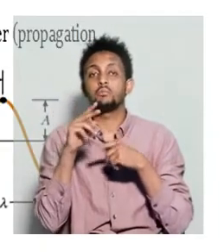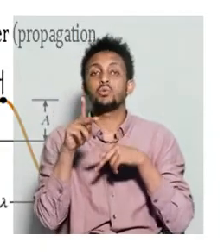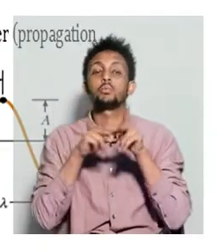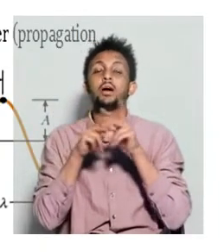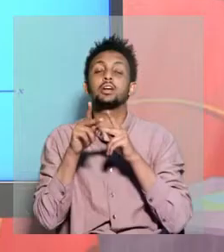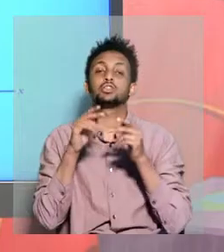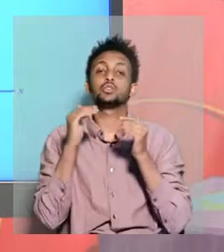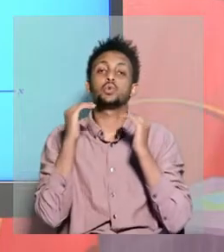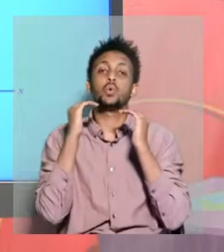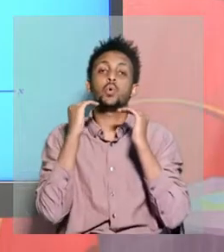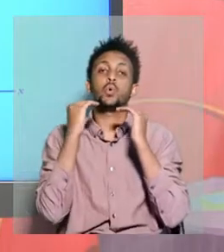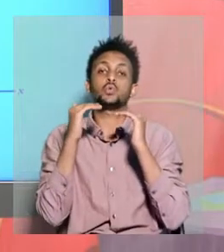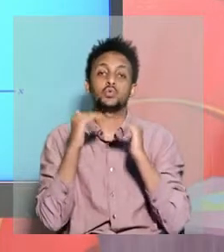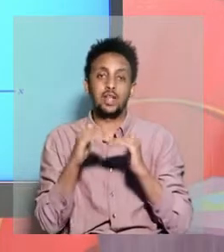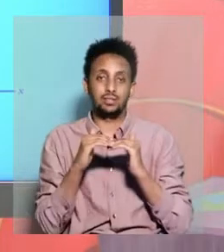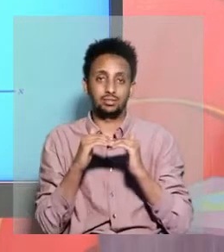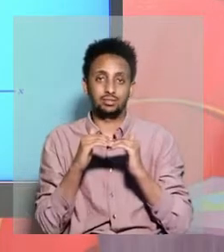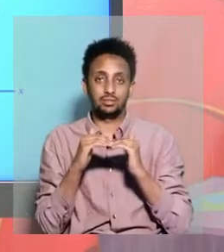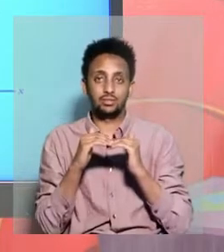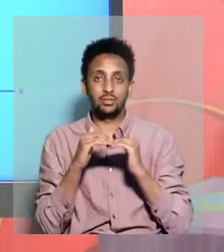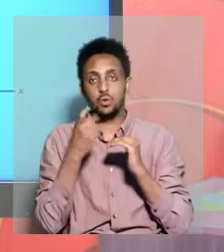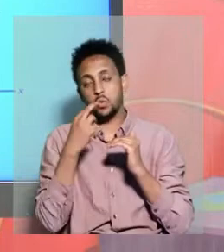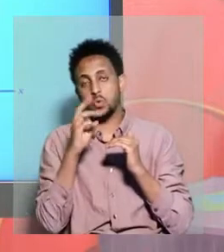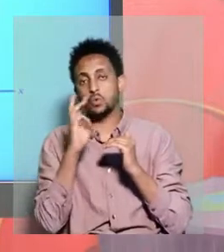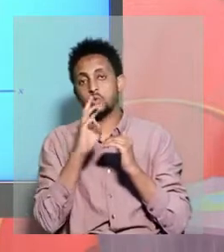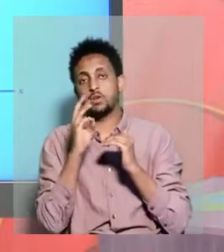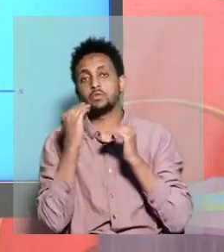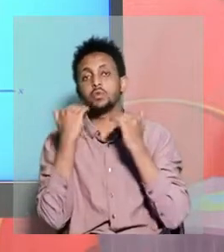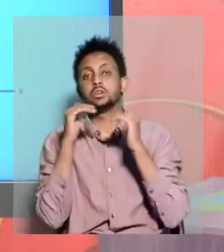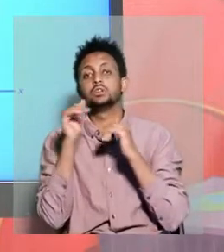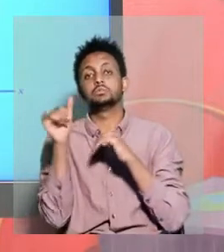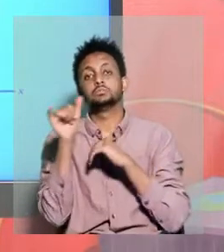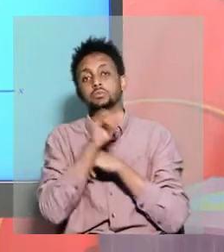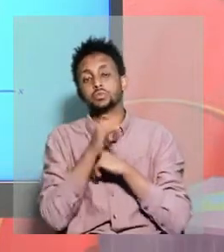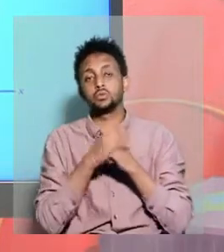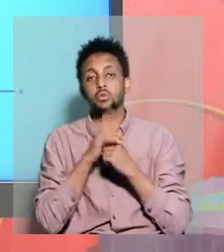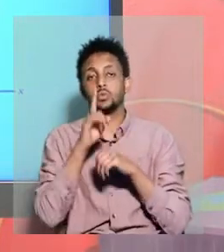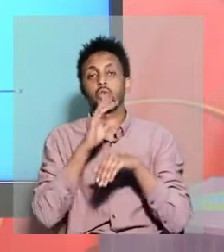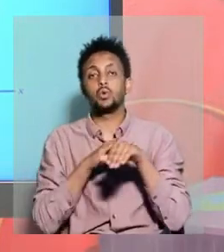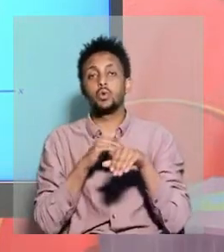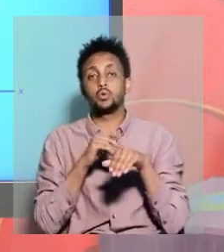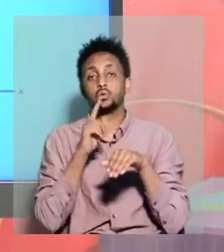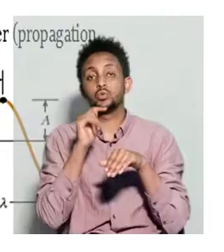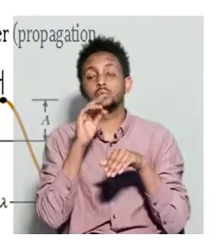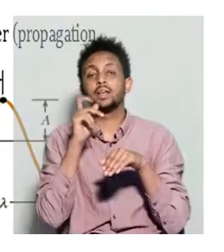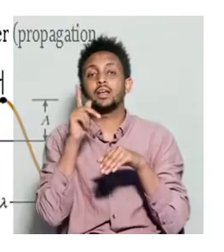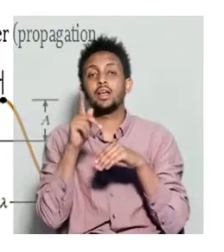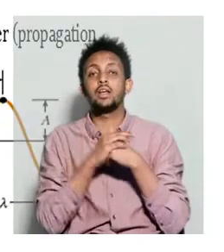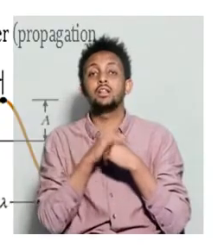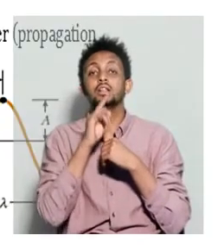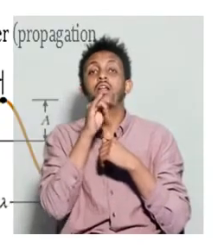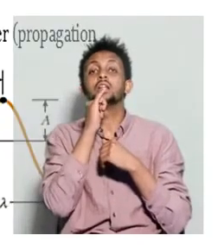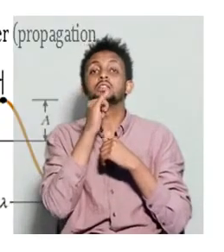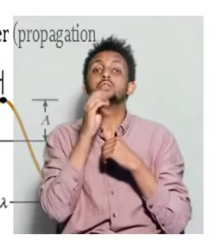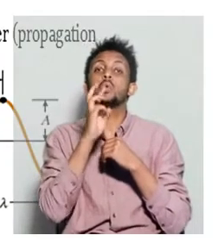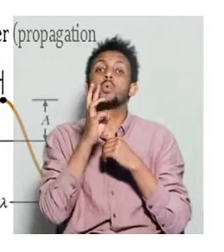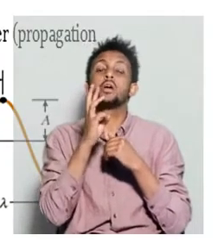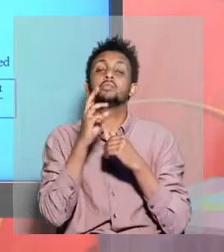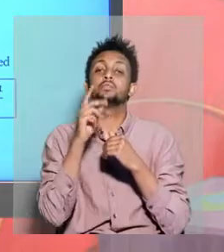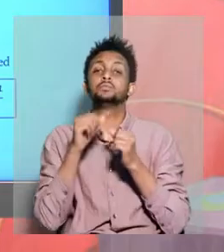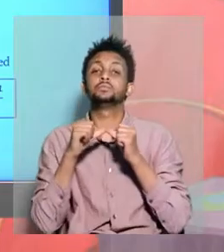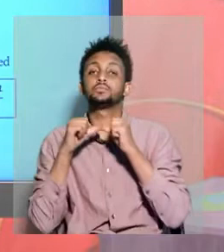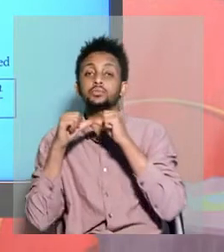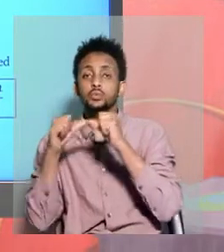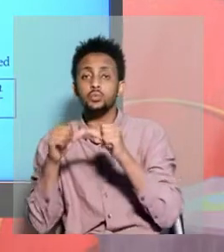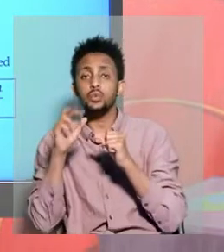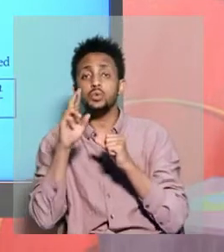propagation constant. We call it to be propagation constant or wave constant and so on. We call it to be k. So that's as the wave tending